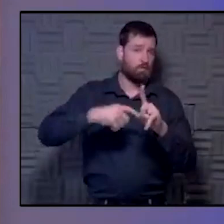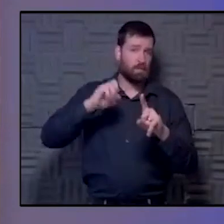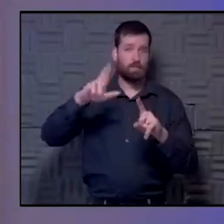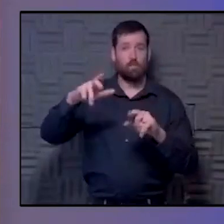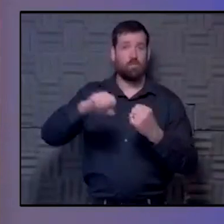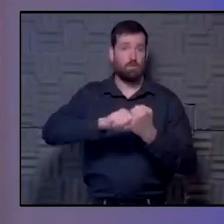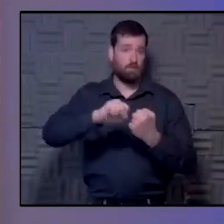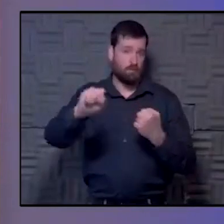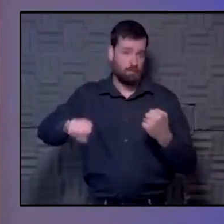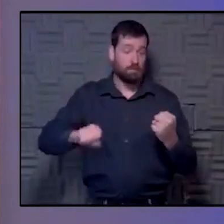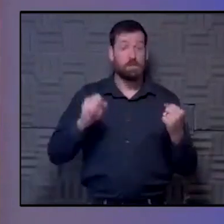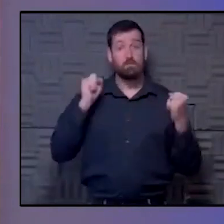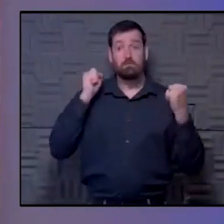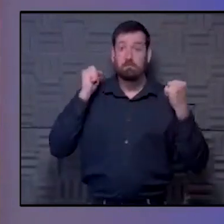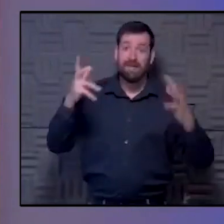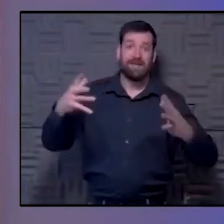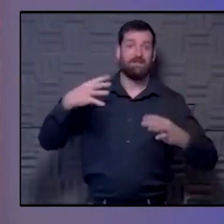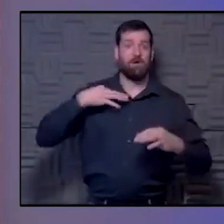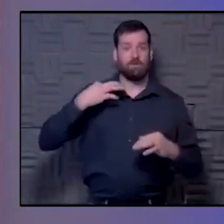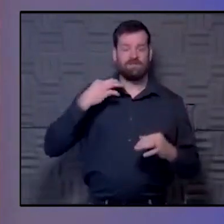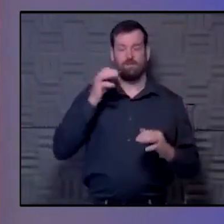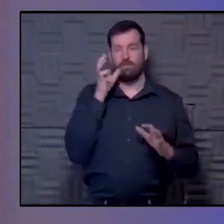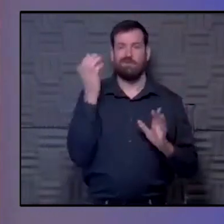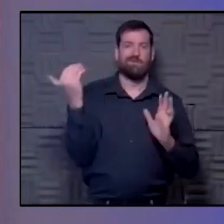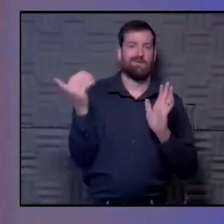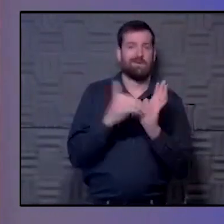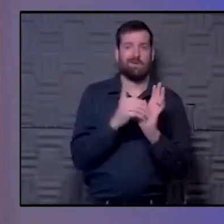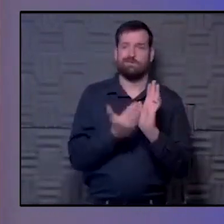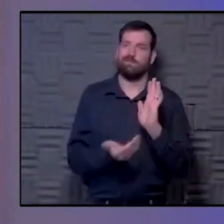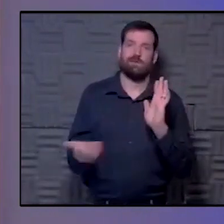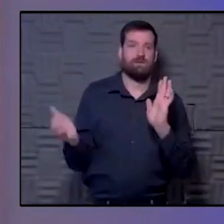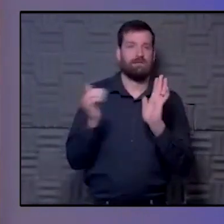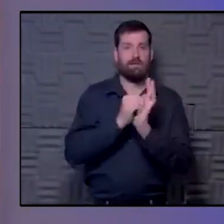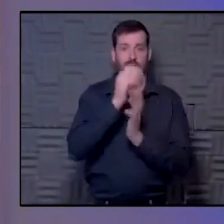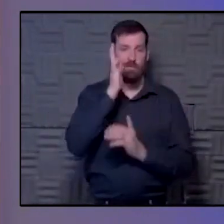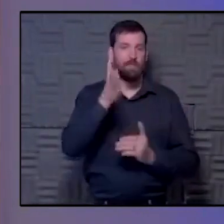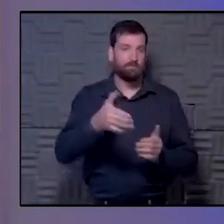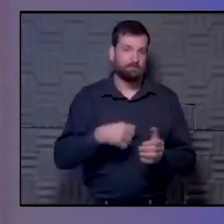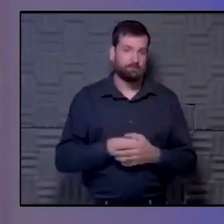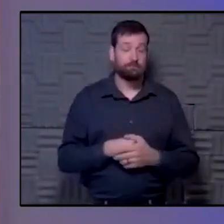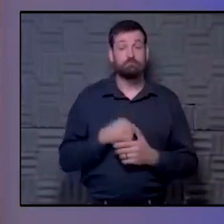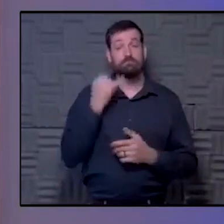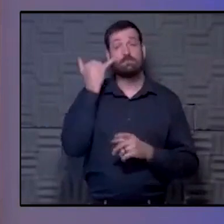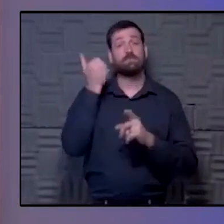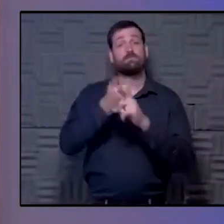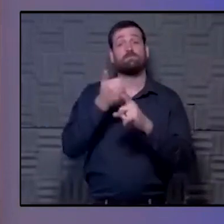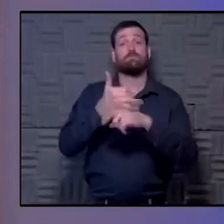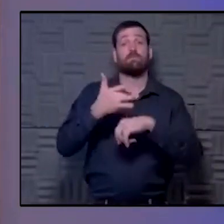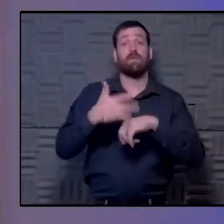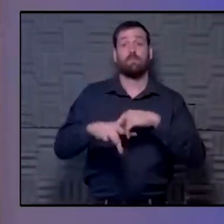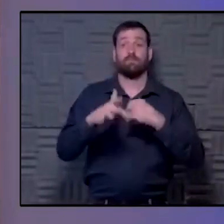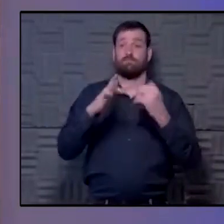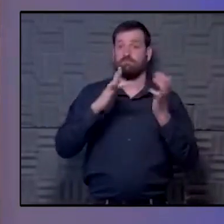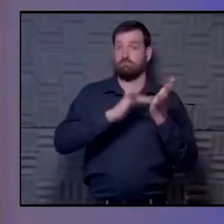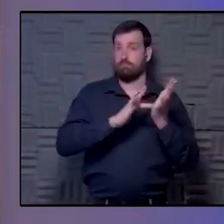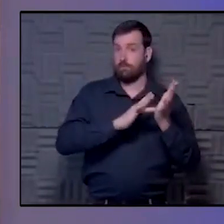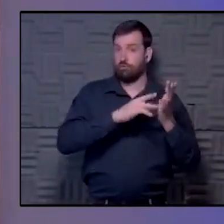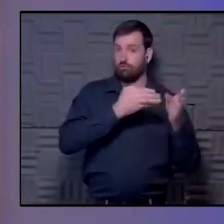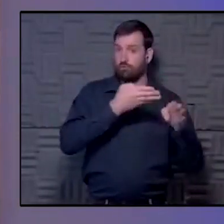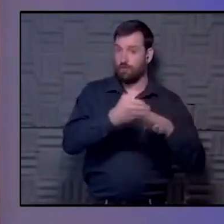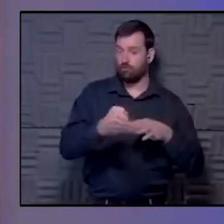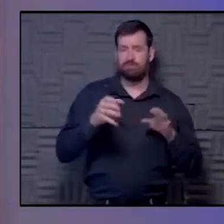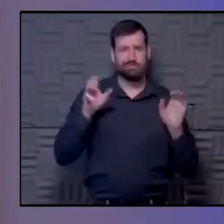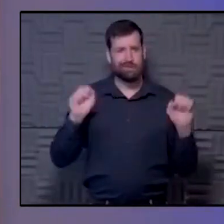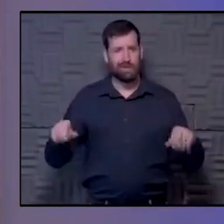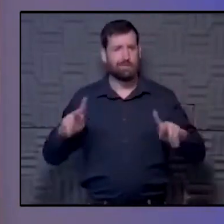many volunteers come back and repeat and volunteer again. So if you're available, if you're a medical healthcare professional, and that can